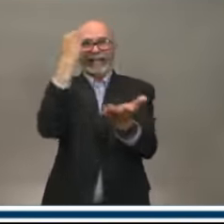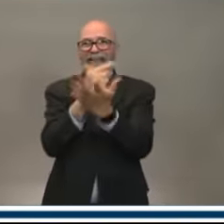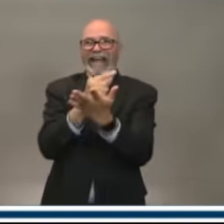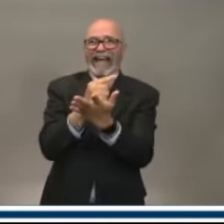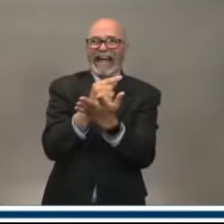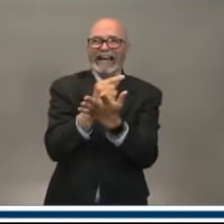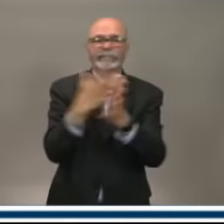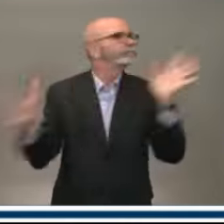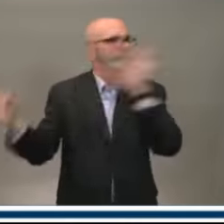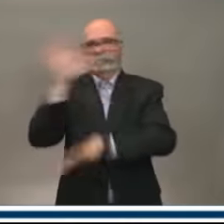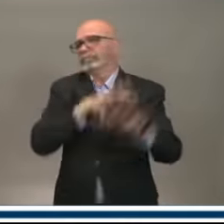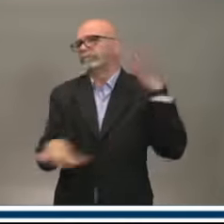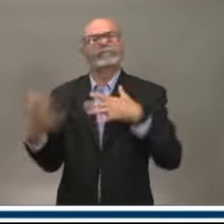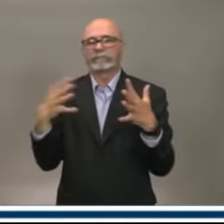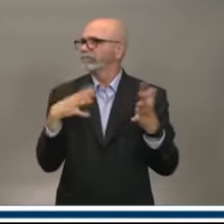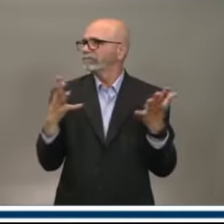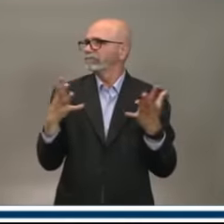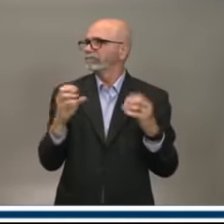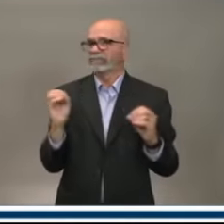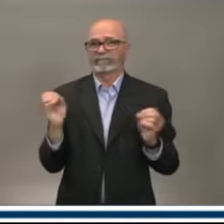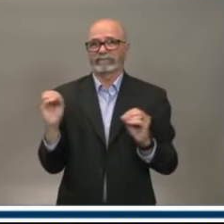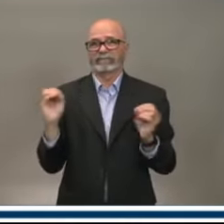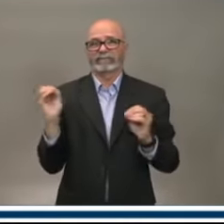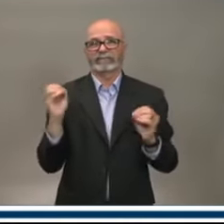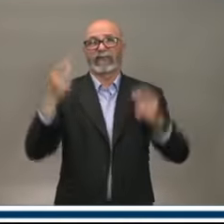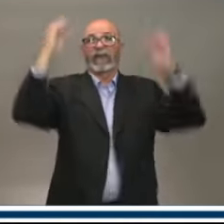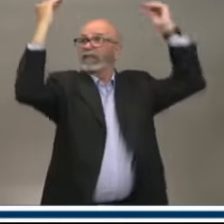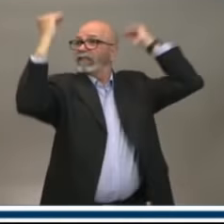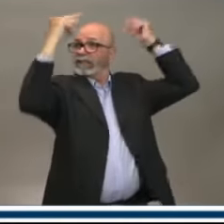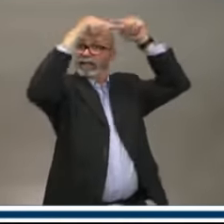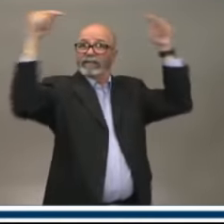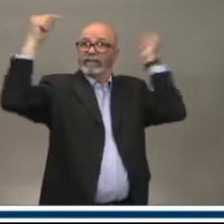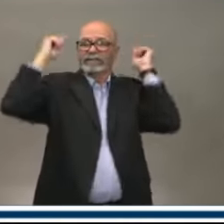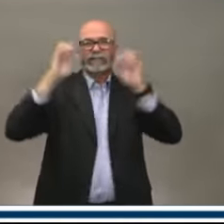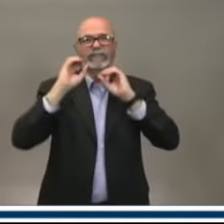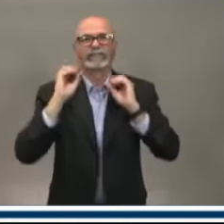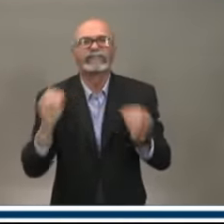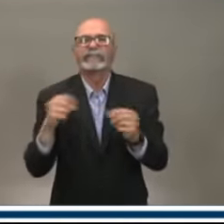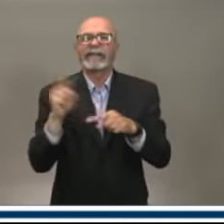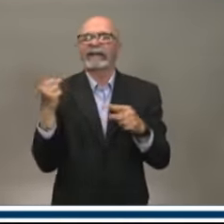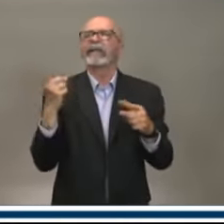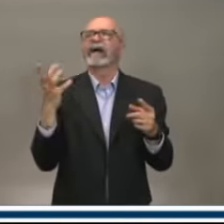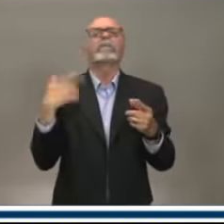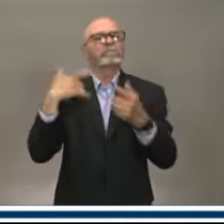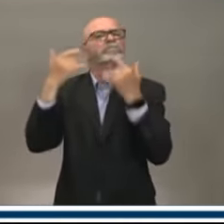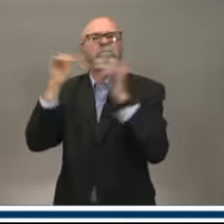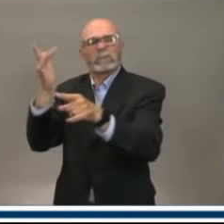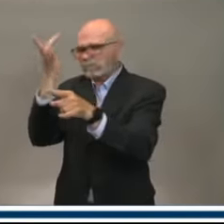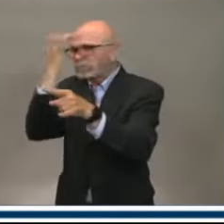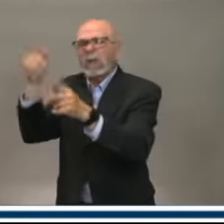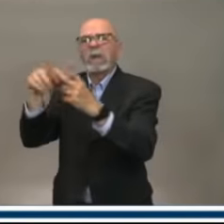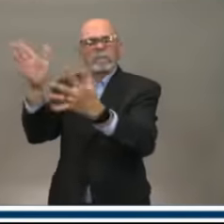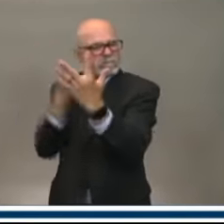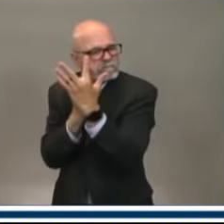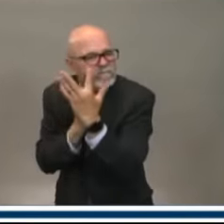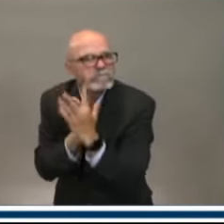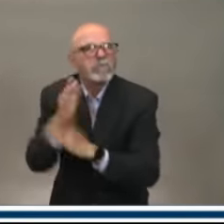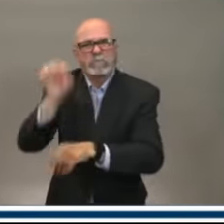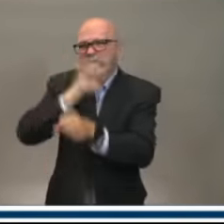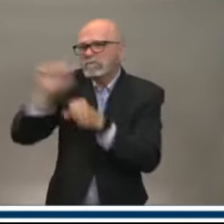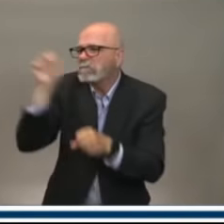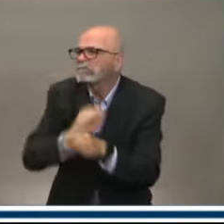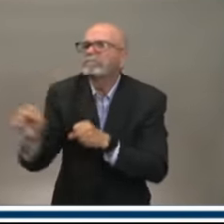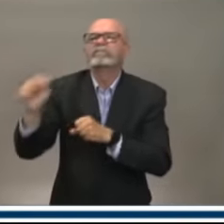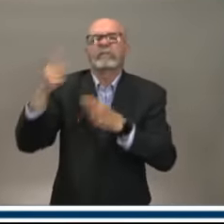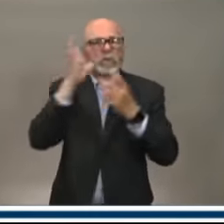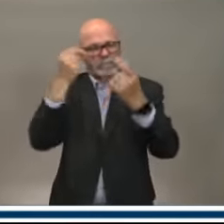smarter, and ready to take on any new challenge. To daycare operators, our goal is to have you reopen